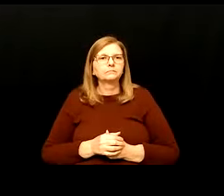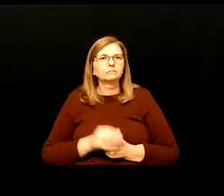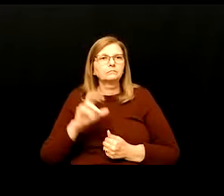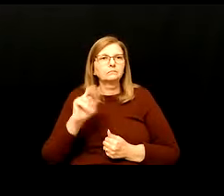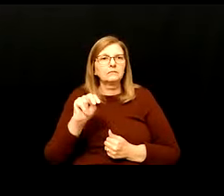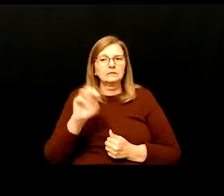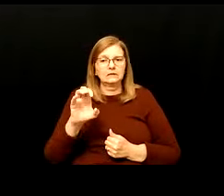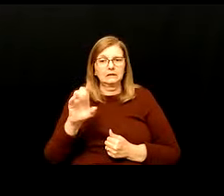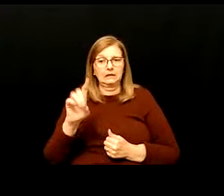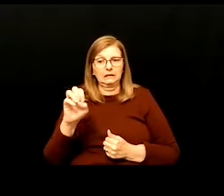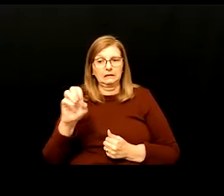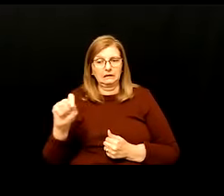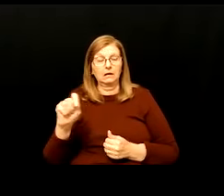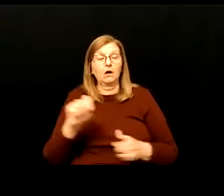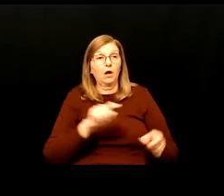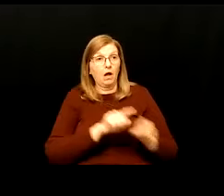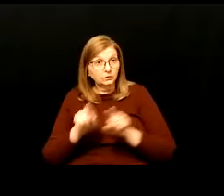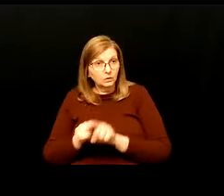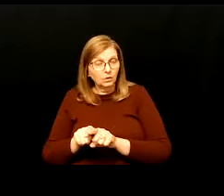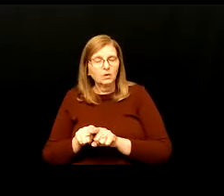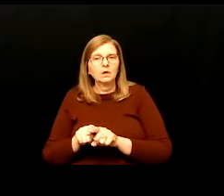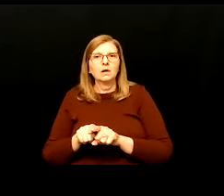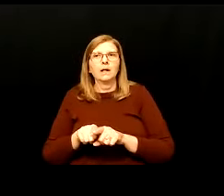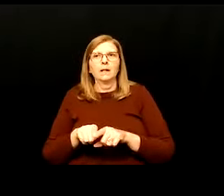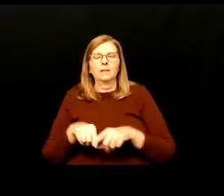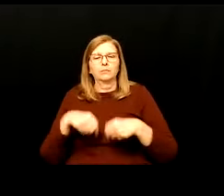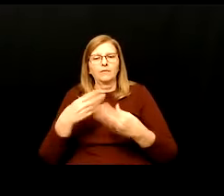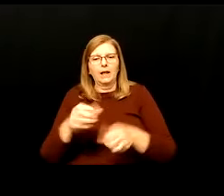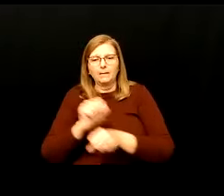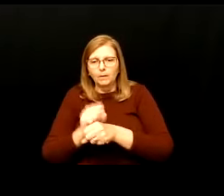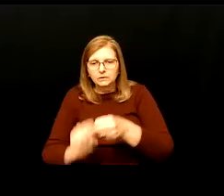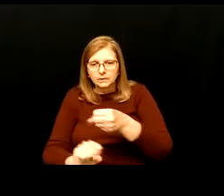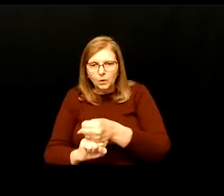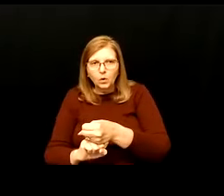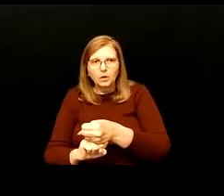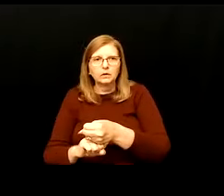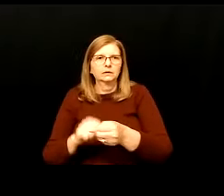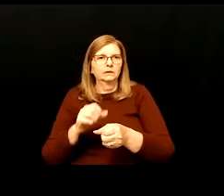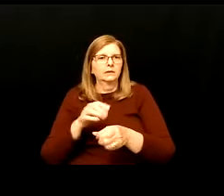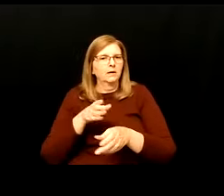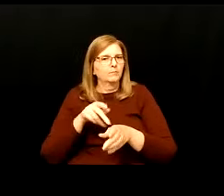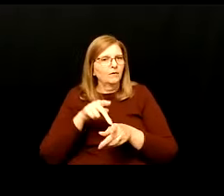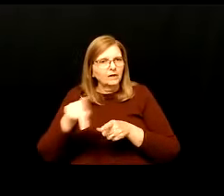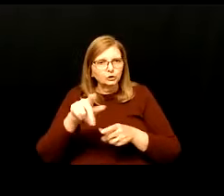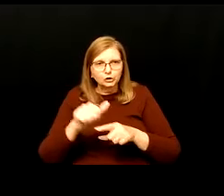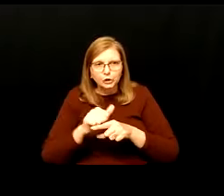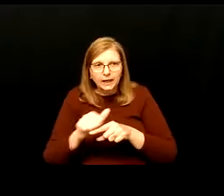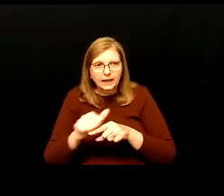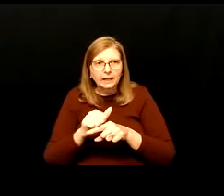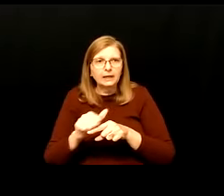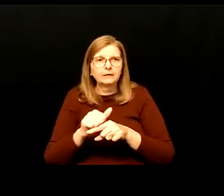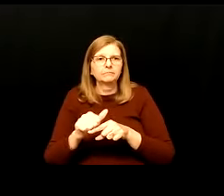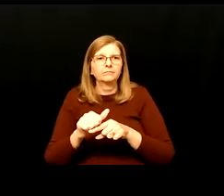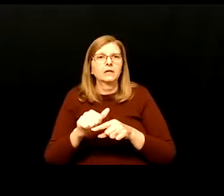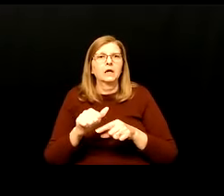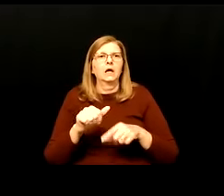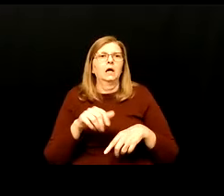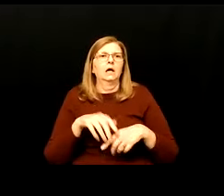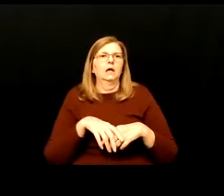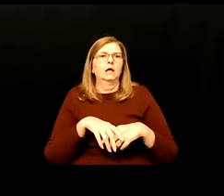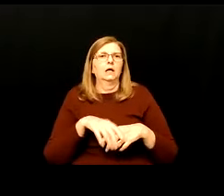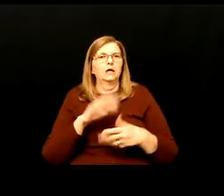NCDET also provides employment support and professional training, as well as